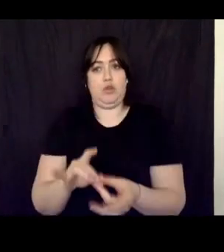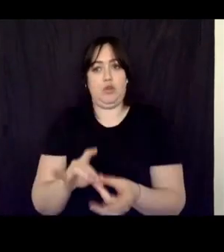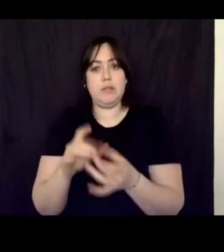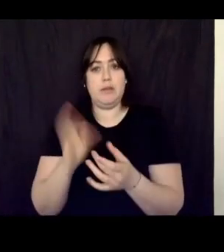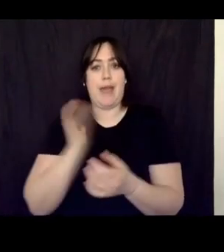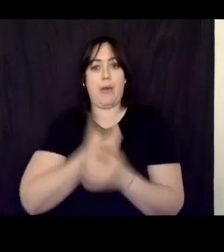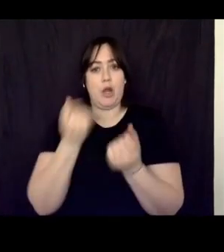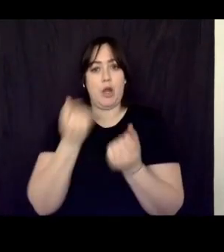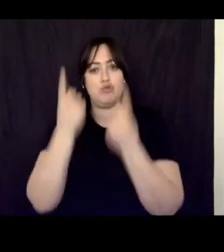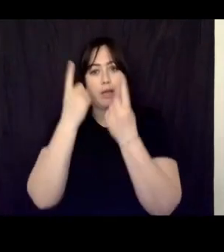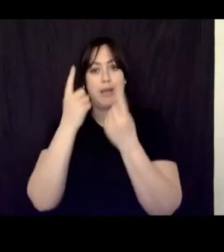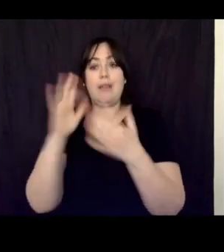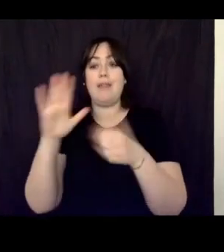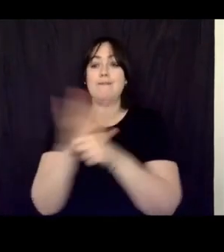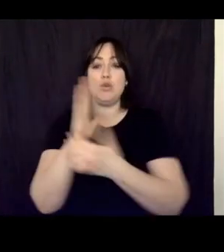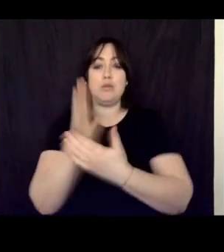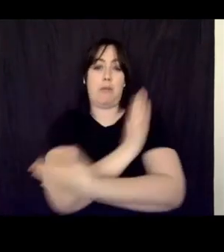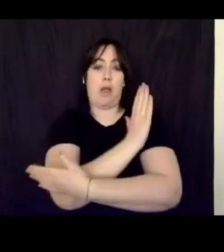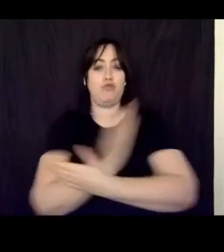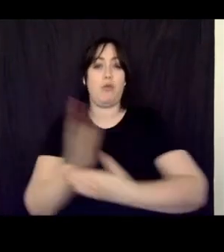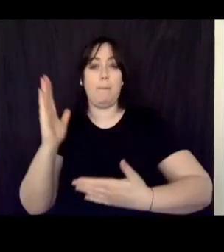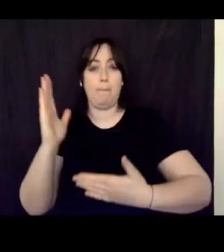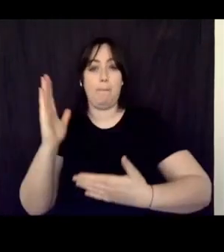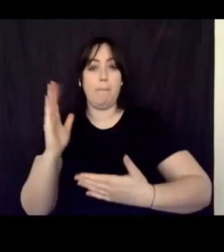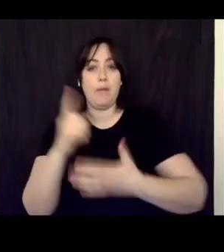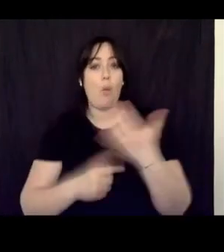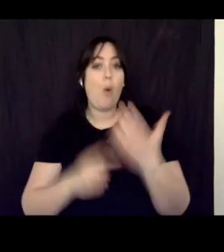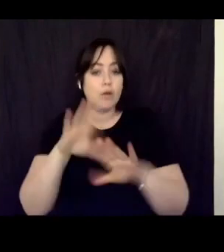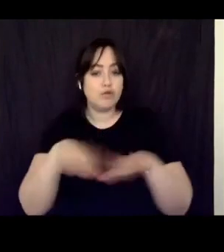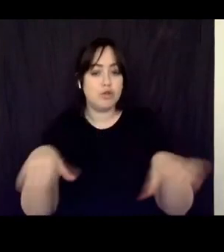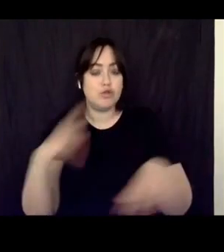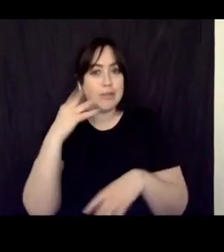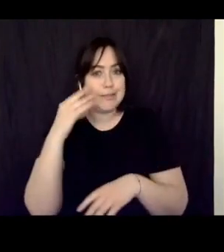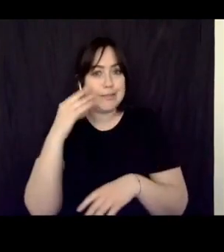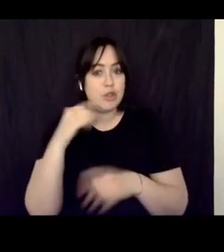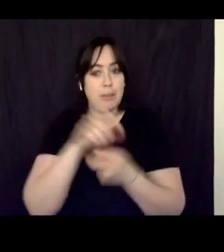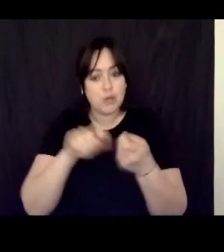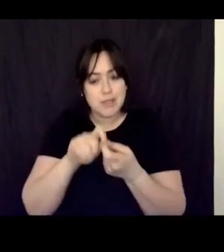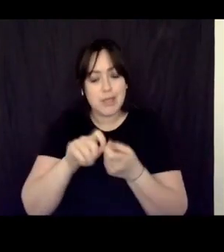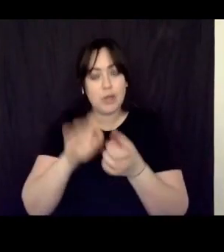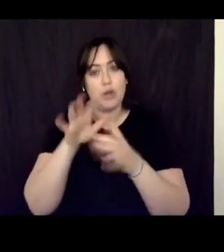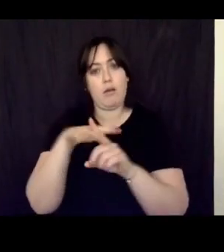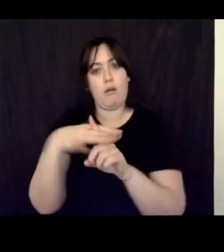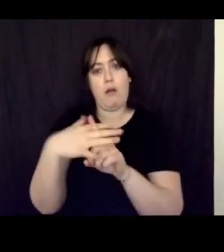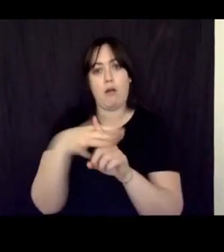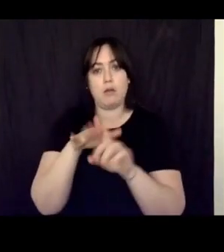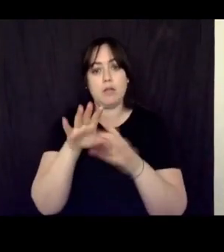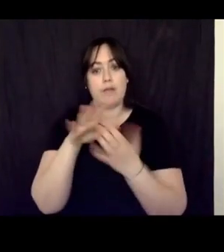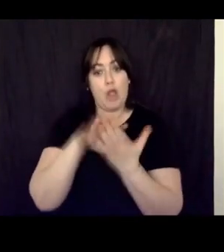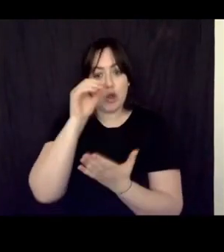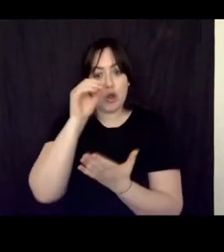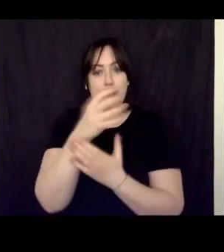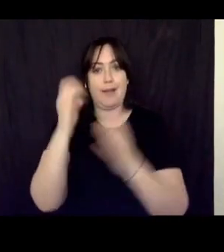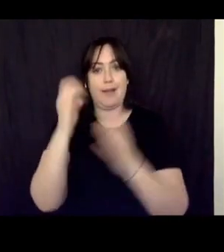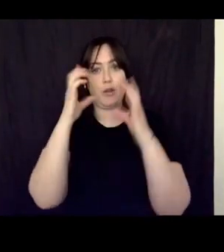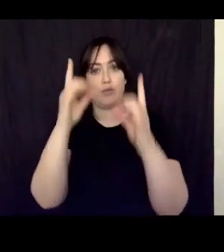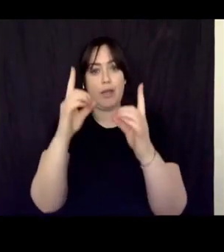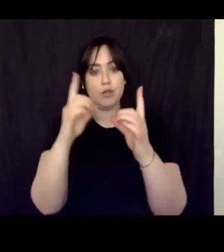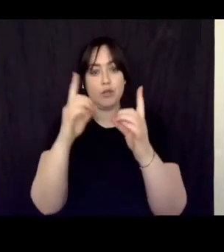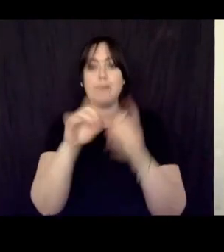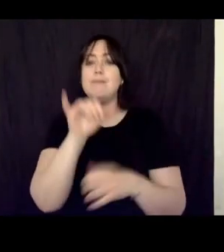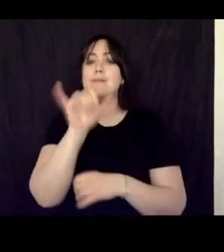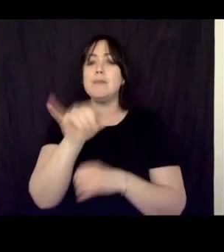children might experience, particularly in the context of learning and education. So the child functioning module capture, for